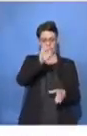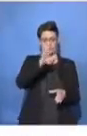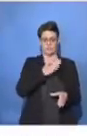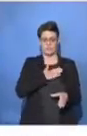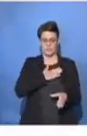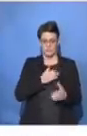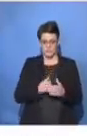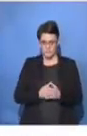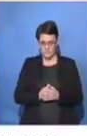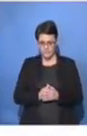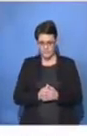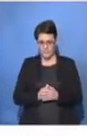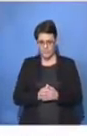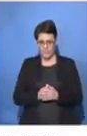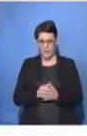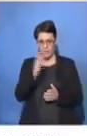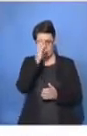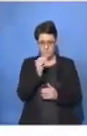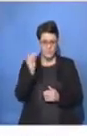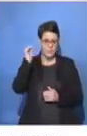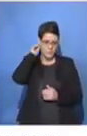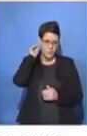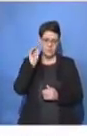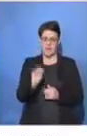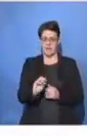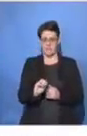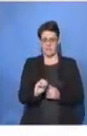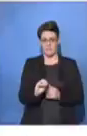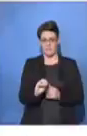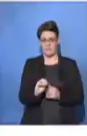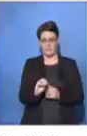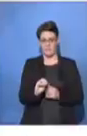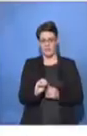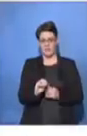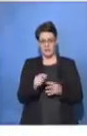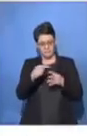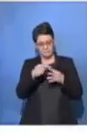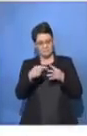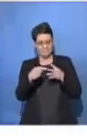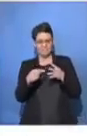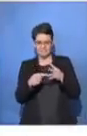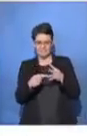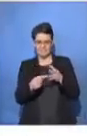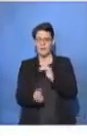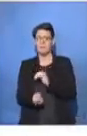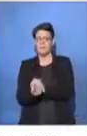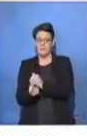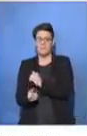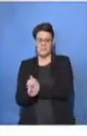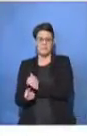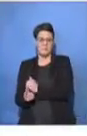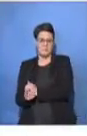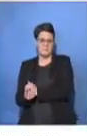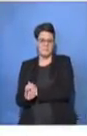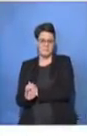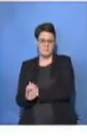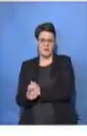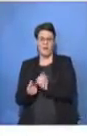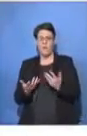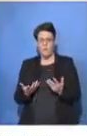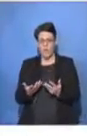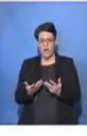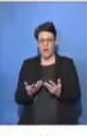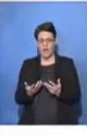leaders. We noted and heard reports of existence of a few isolated incidents where voting